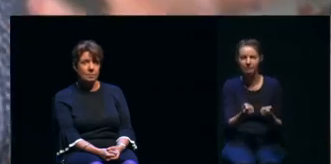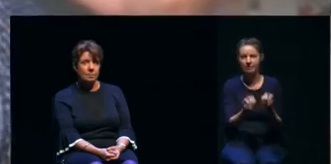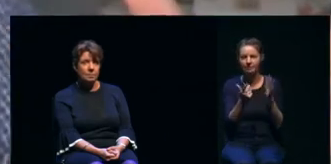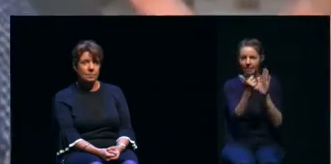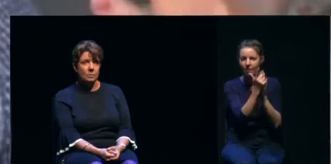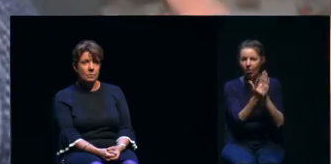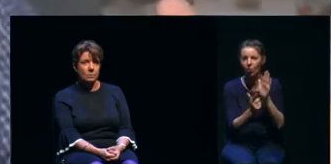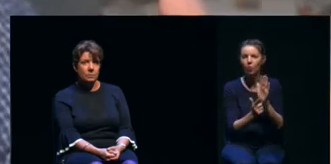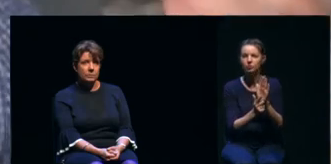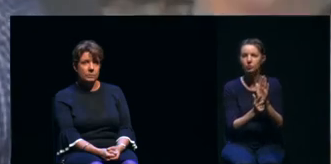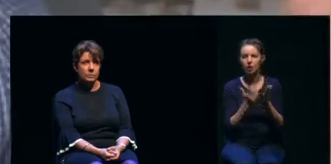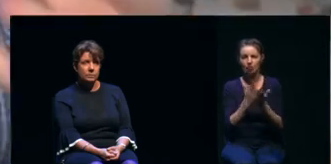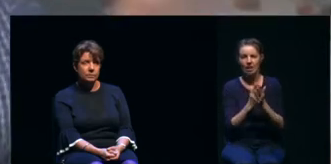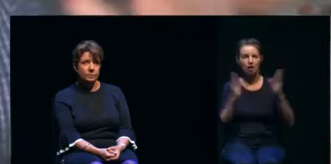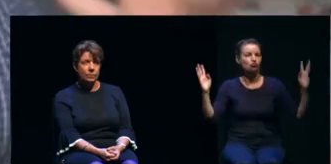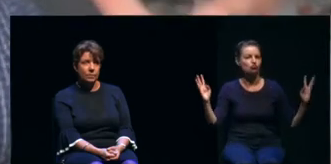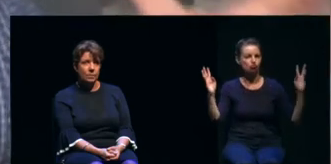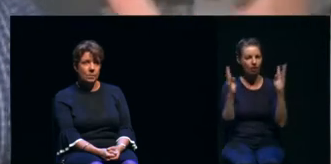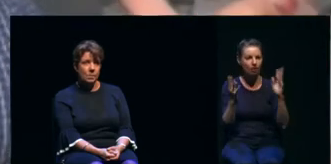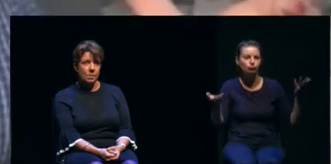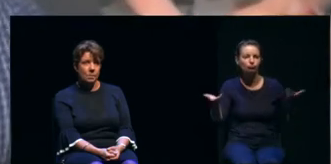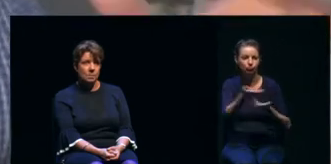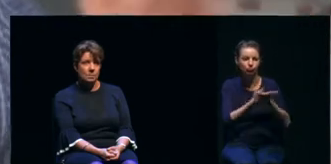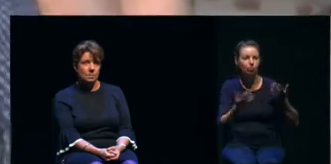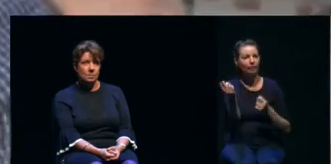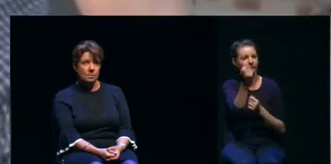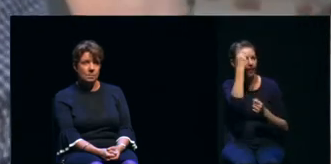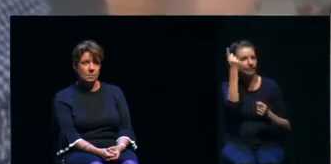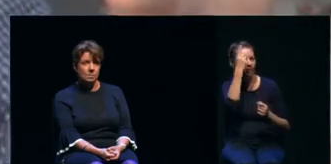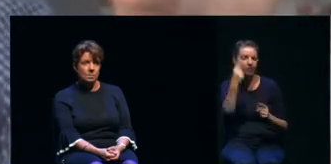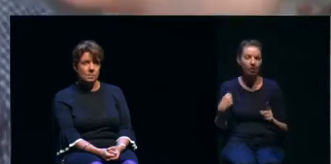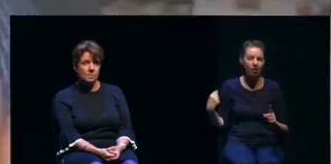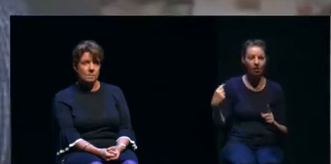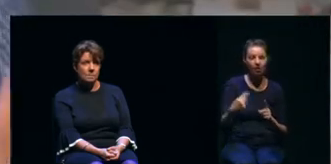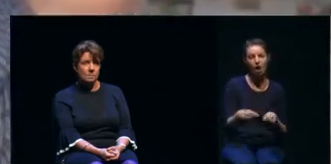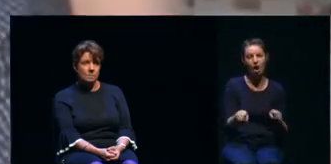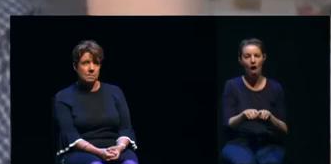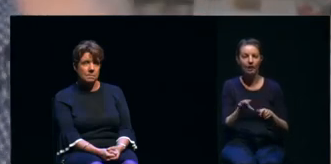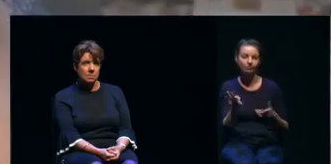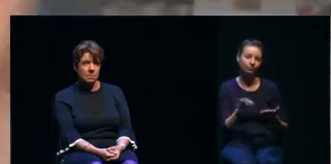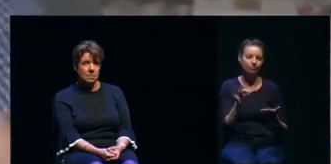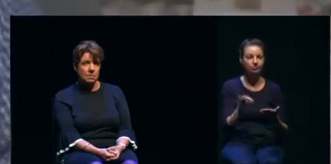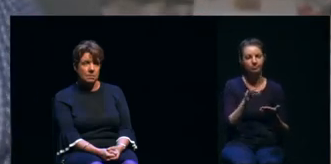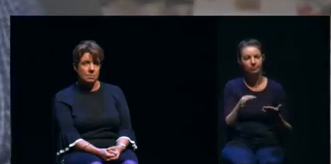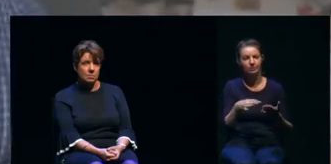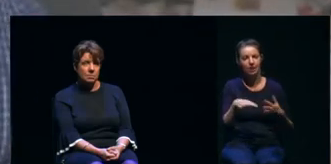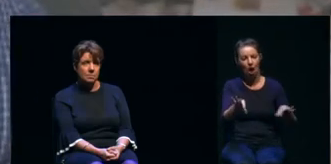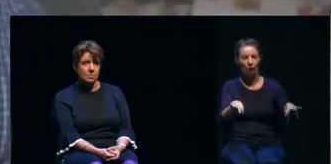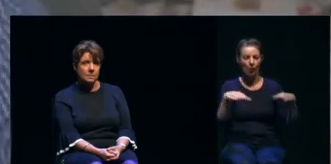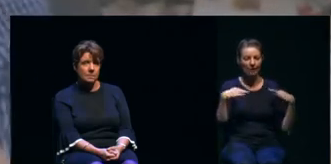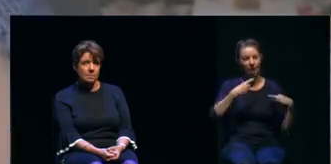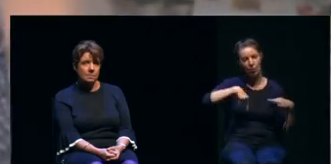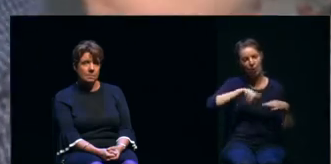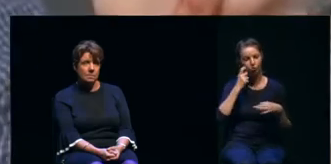this crowdsourced thing that we've invented ad hoc as we go along, like a patchwork quilt. And everybody just tries to sew their little